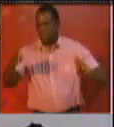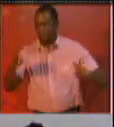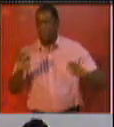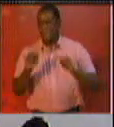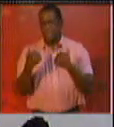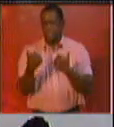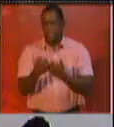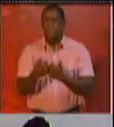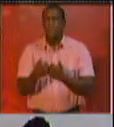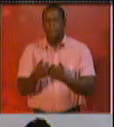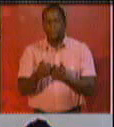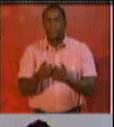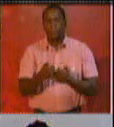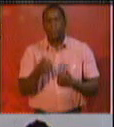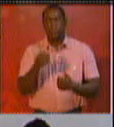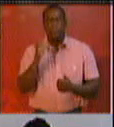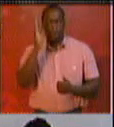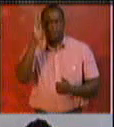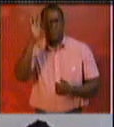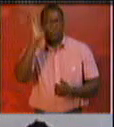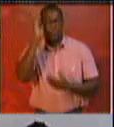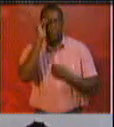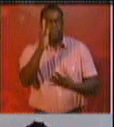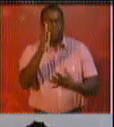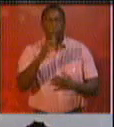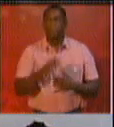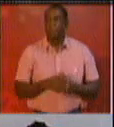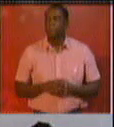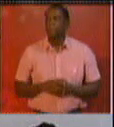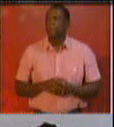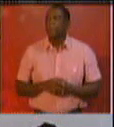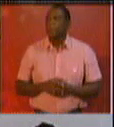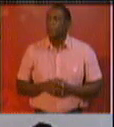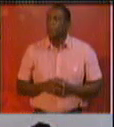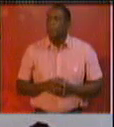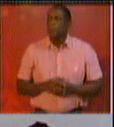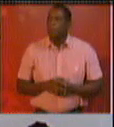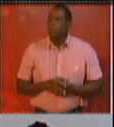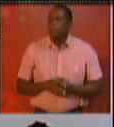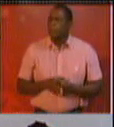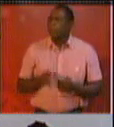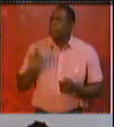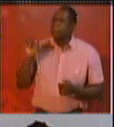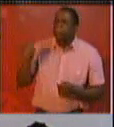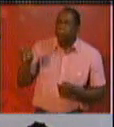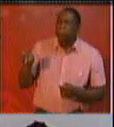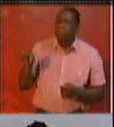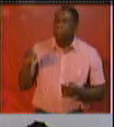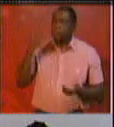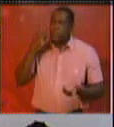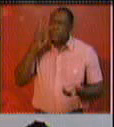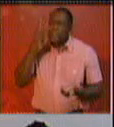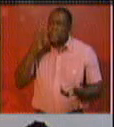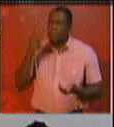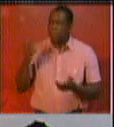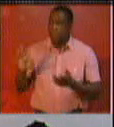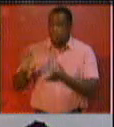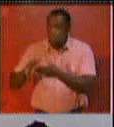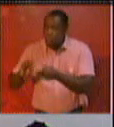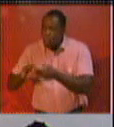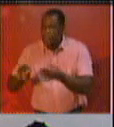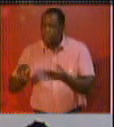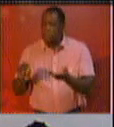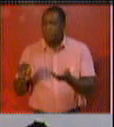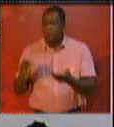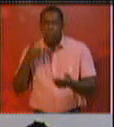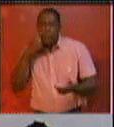Thank you very much. And just a question, are we seeing anecdotal evidence of increase in demand for resources or increased abuse